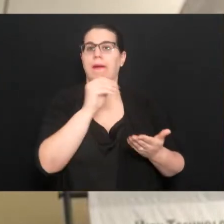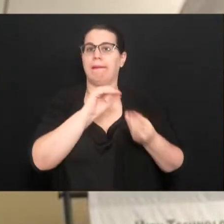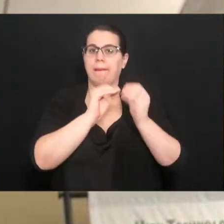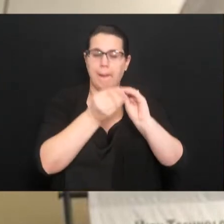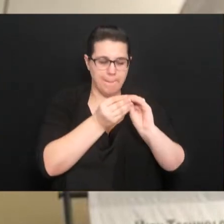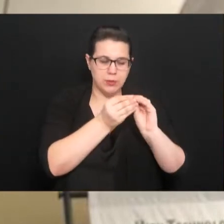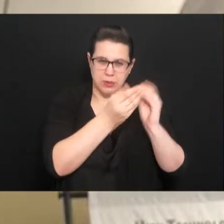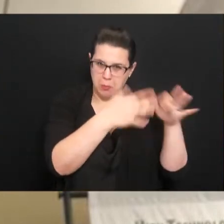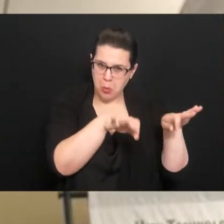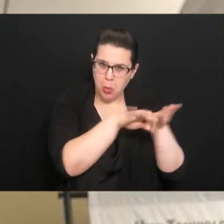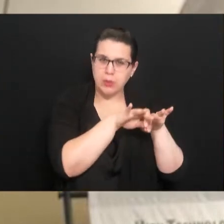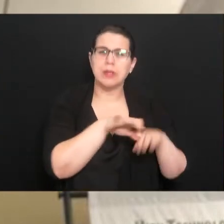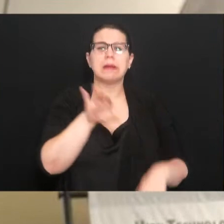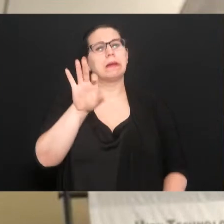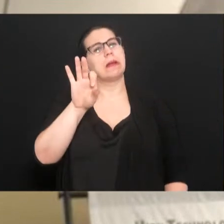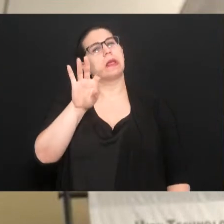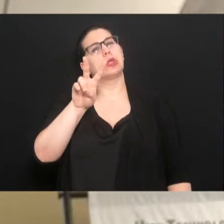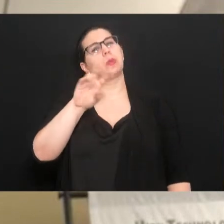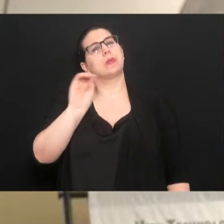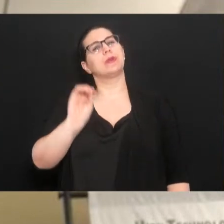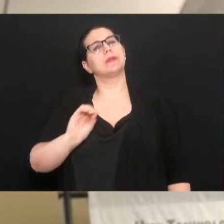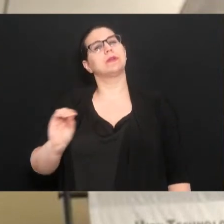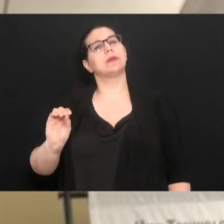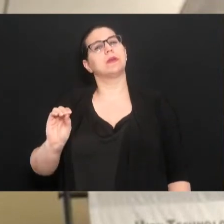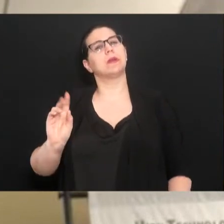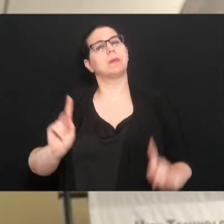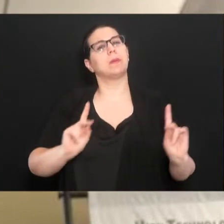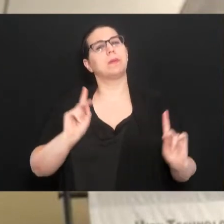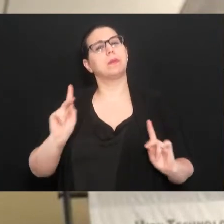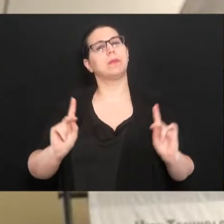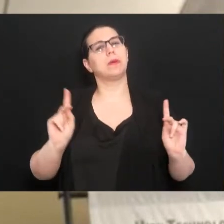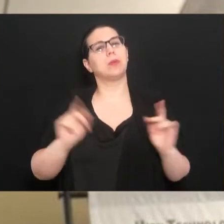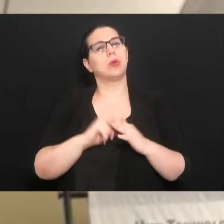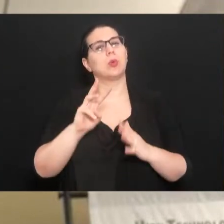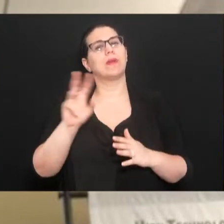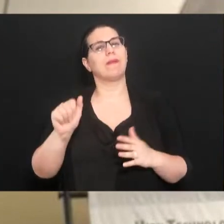92% of the people who in West Virginia who have died